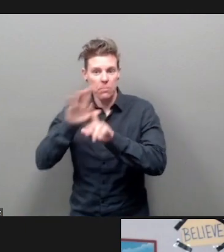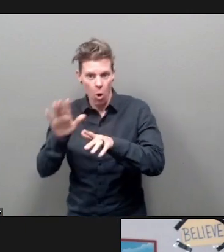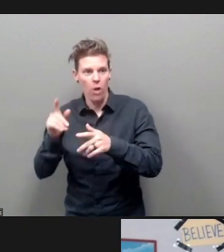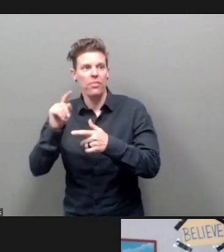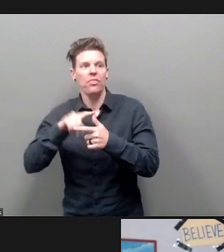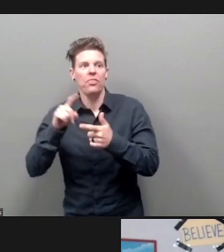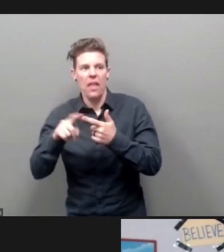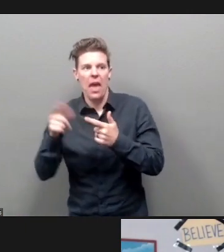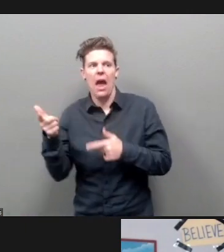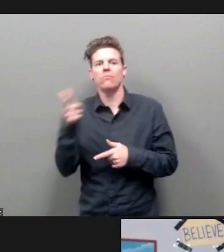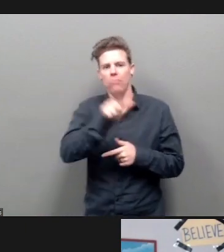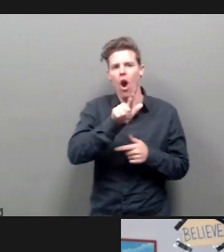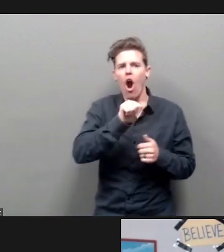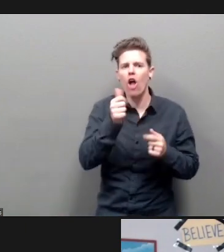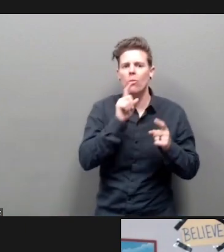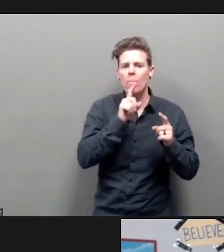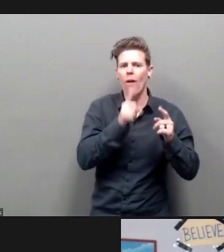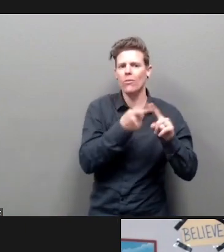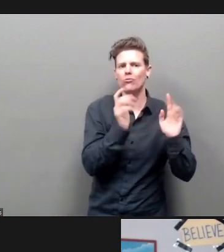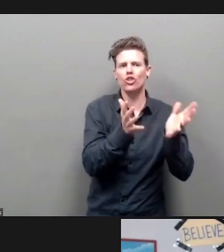unmuted.